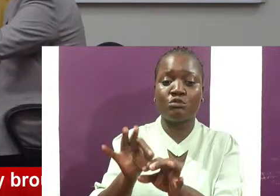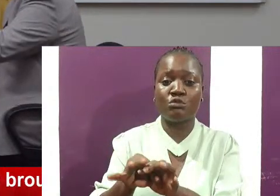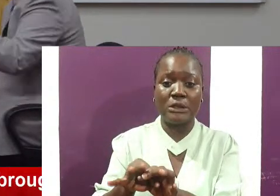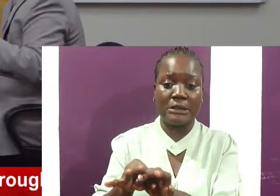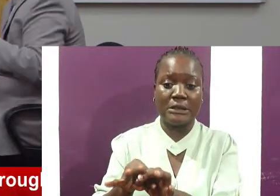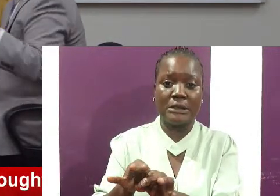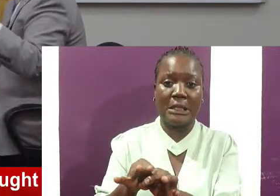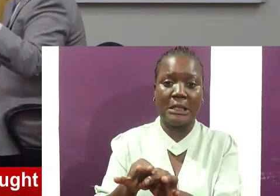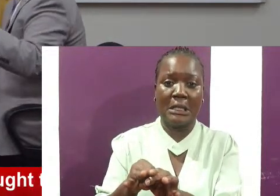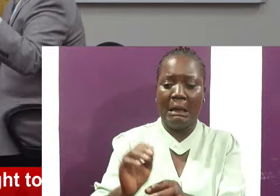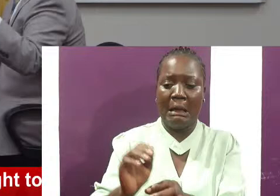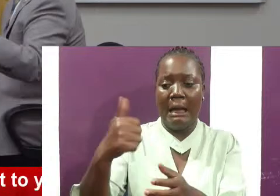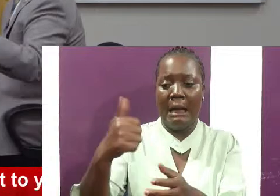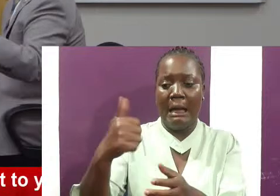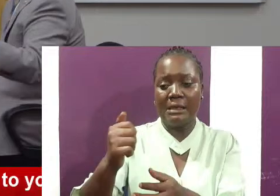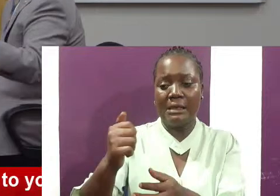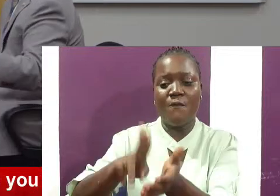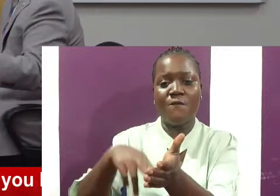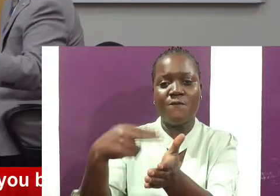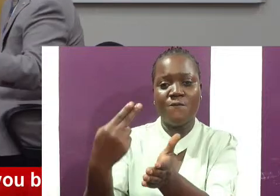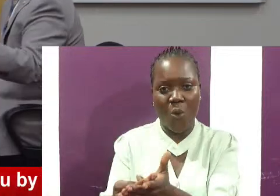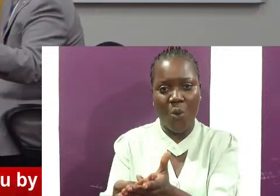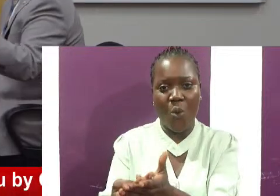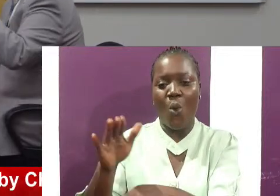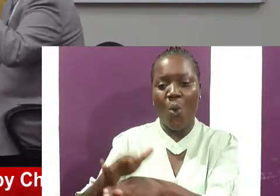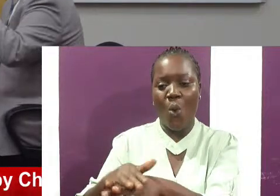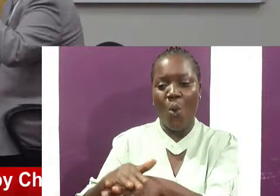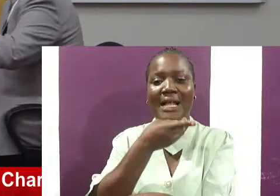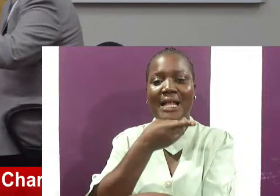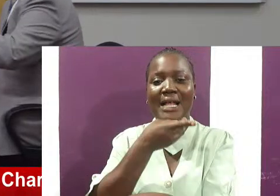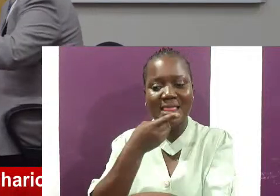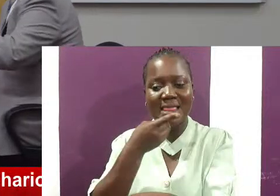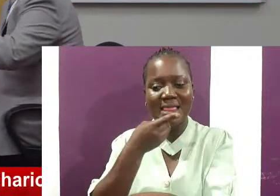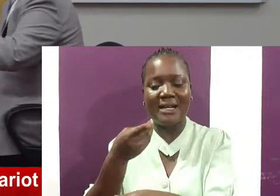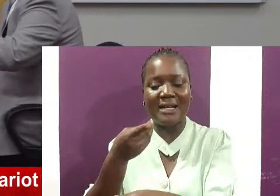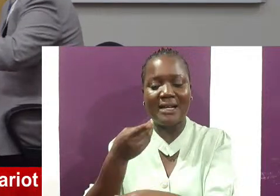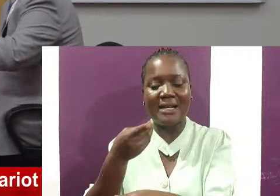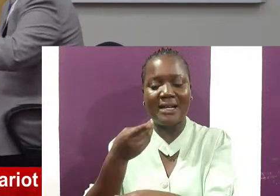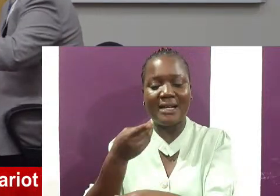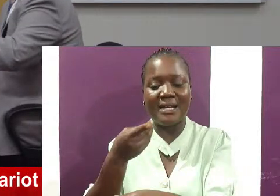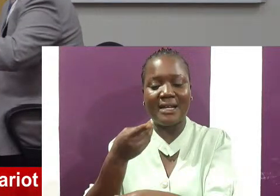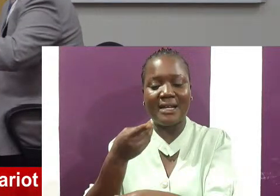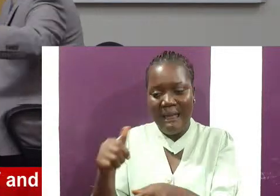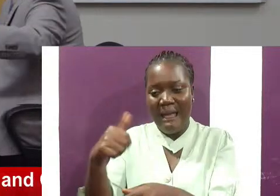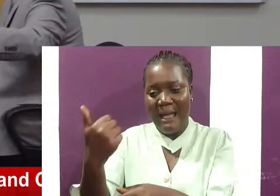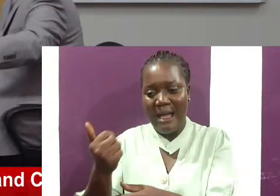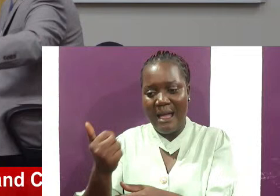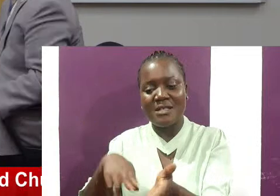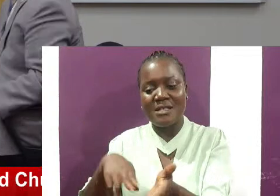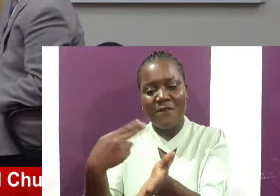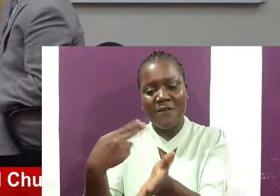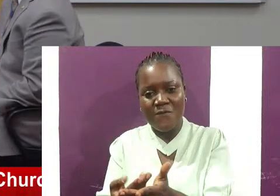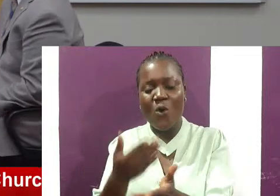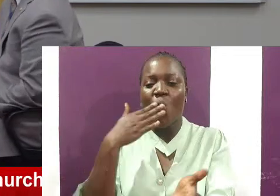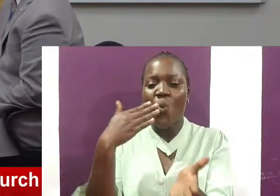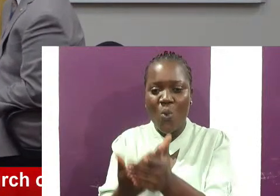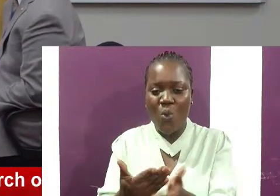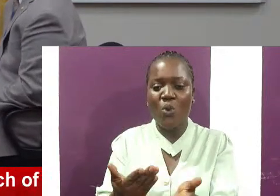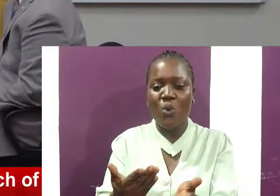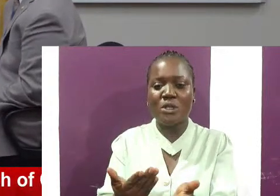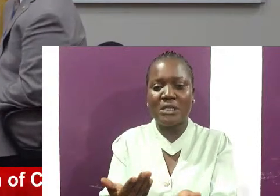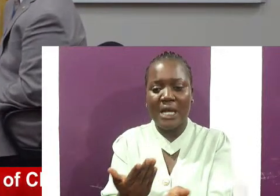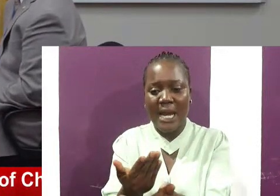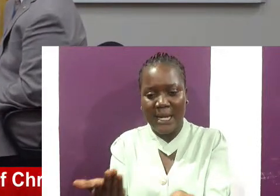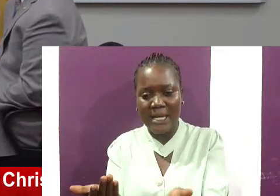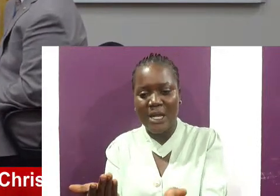the church. And if we are not forgiving people, God will do the same thing to us. We'll be cast out and cast into prison. So yes,